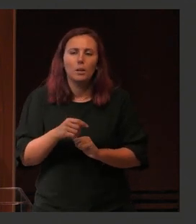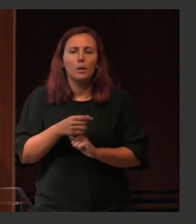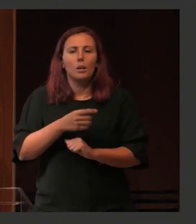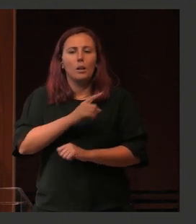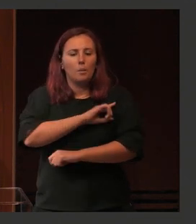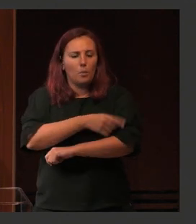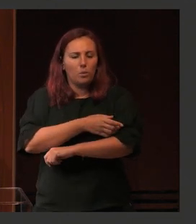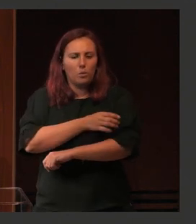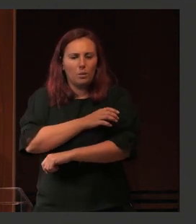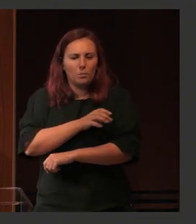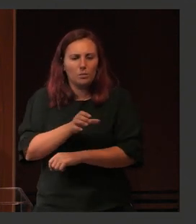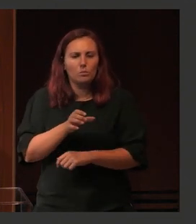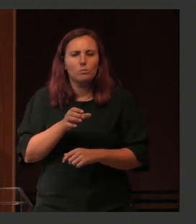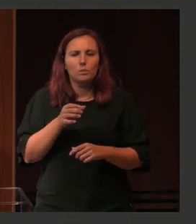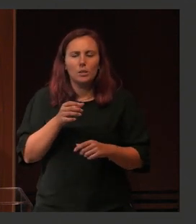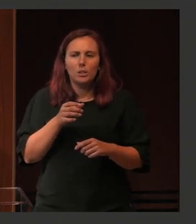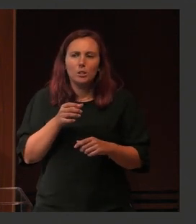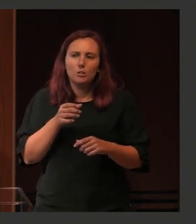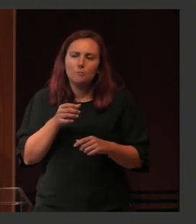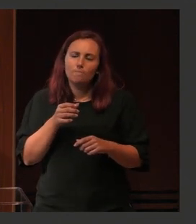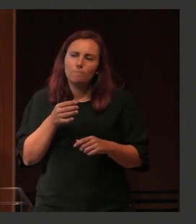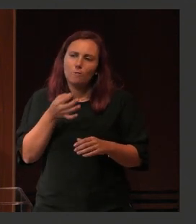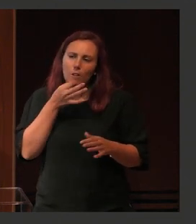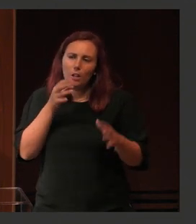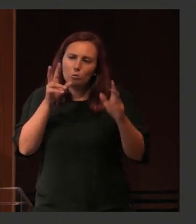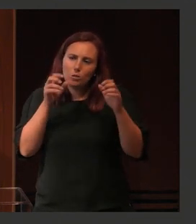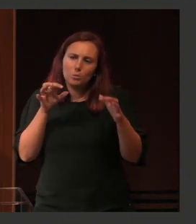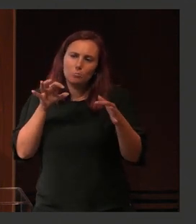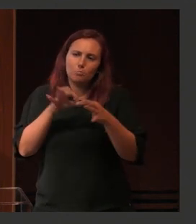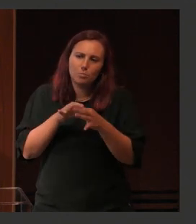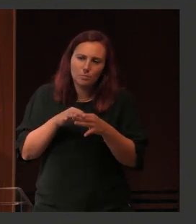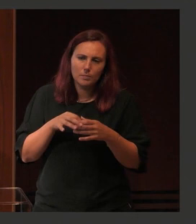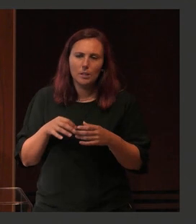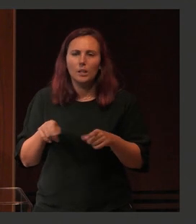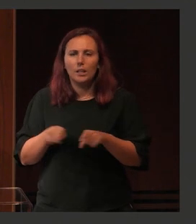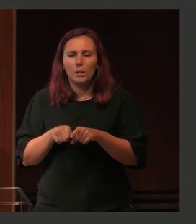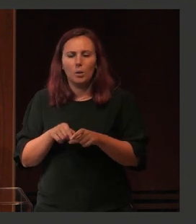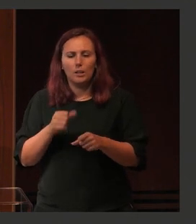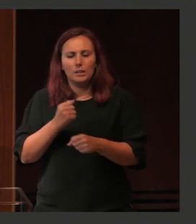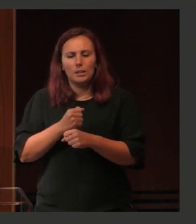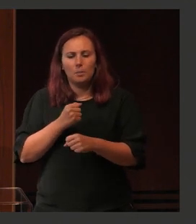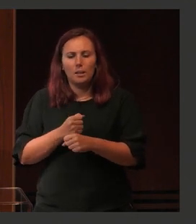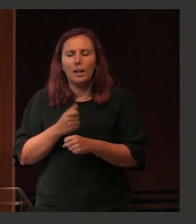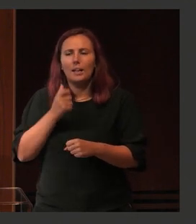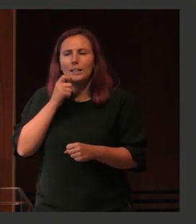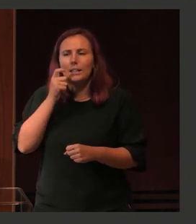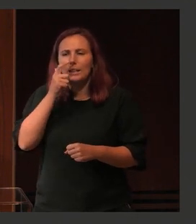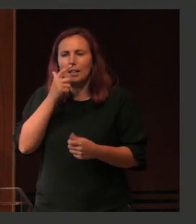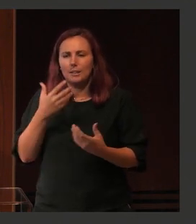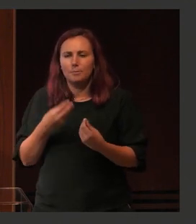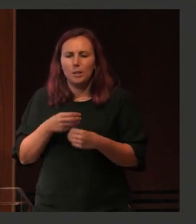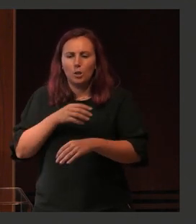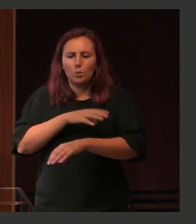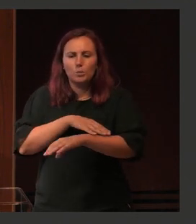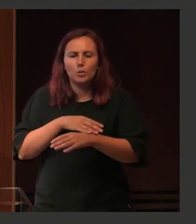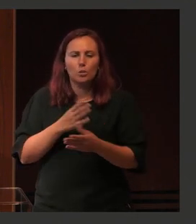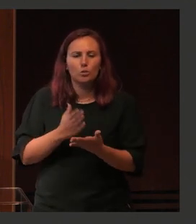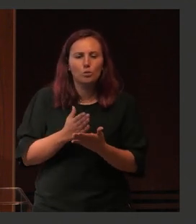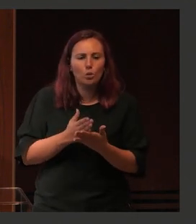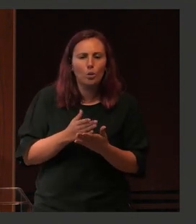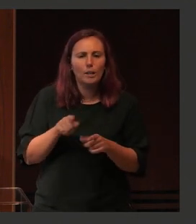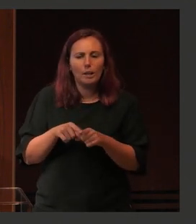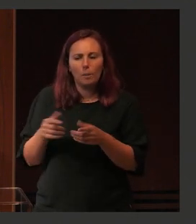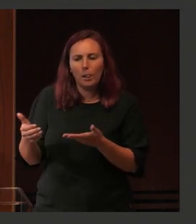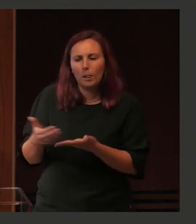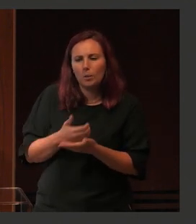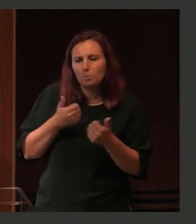your task to go to administration and do advocacy for the school library to get the resources and to get the right